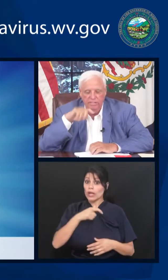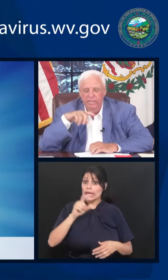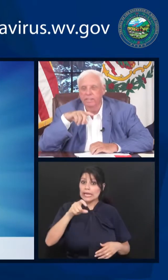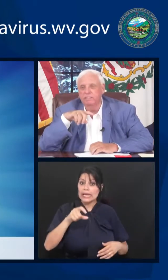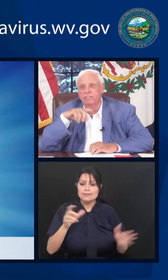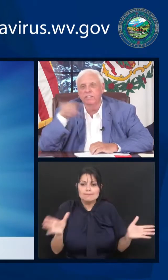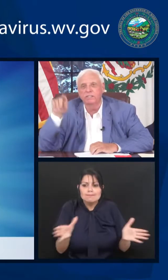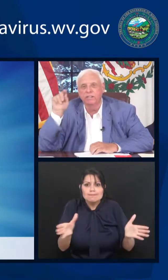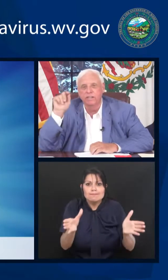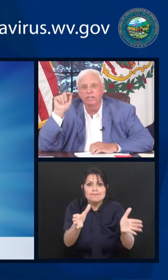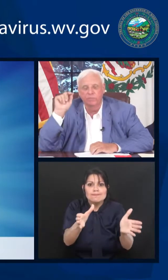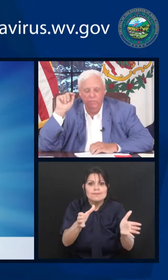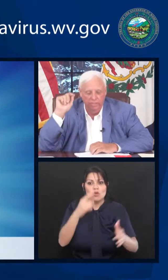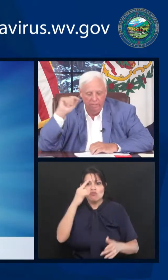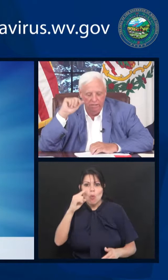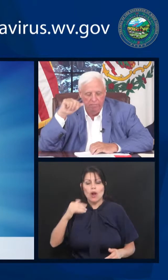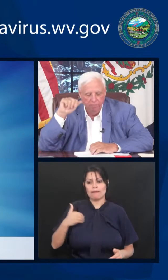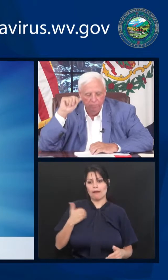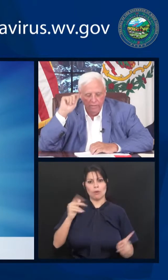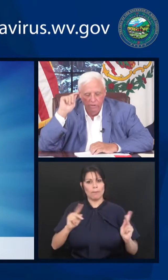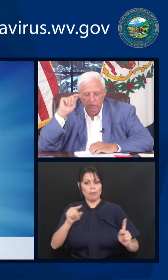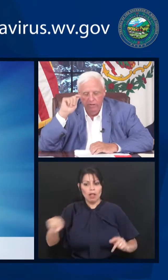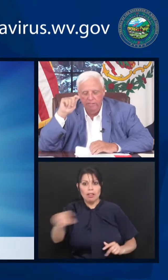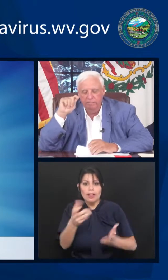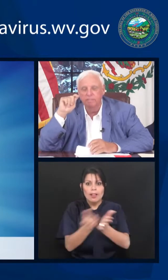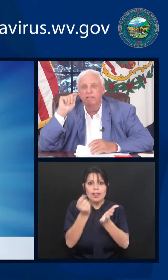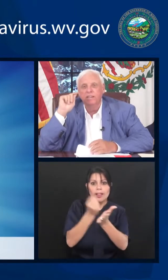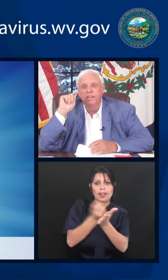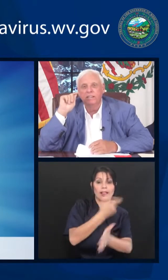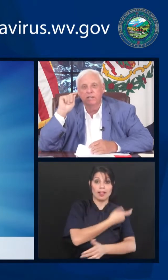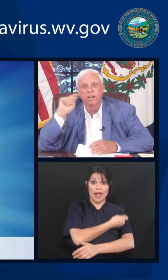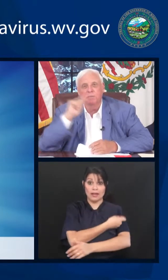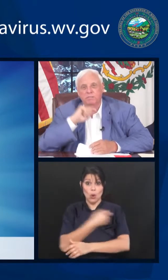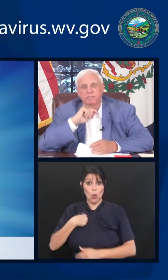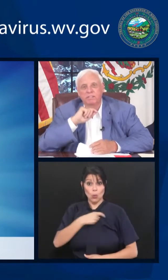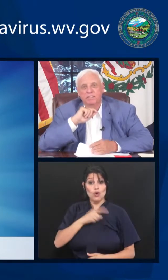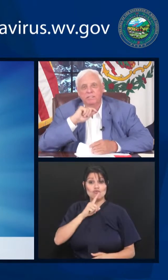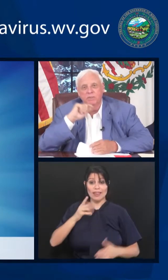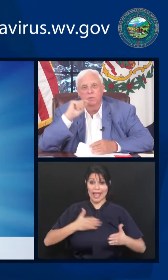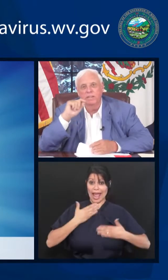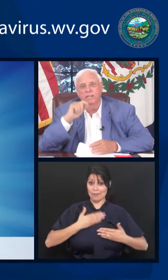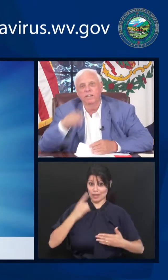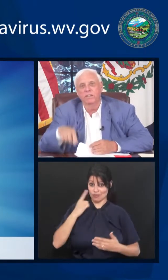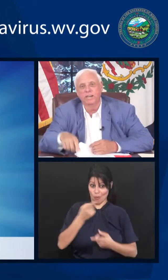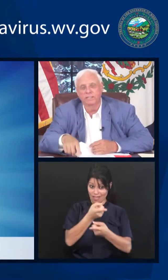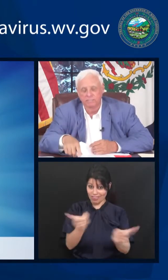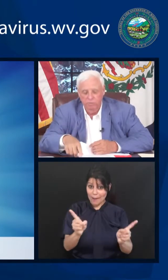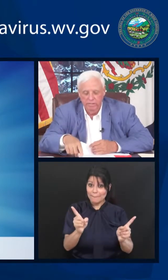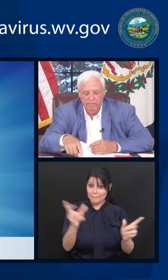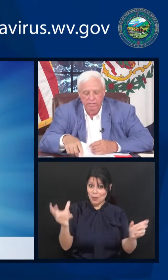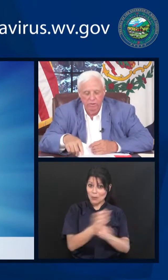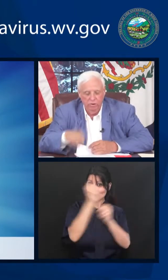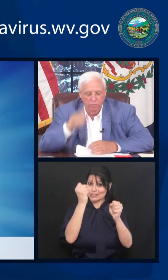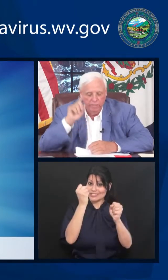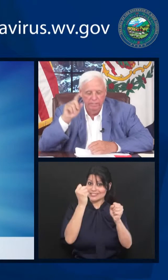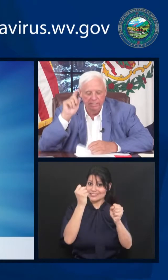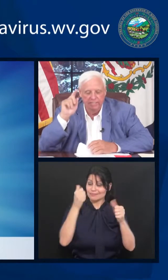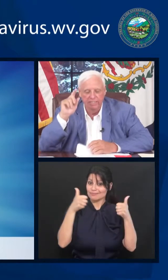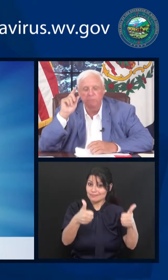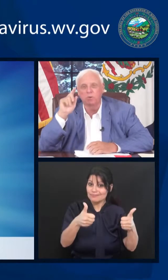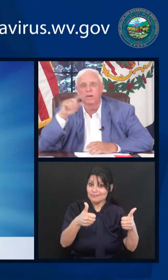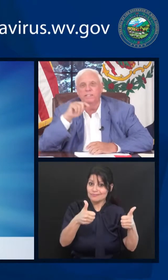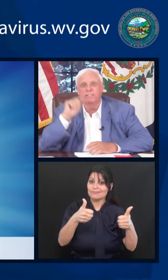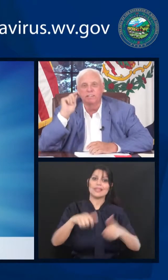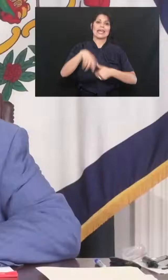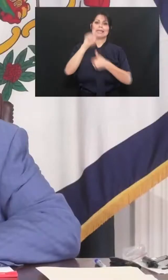tickled to death for Tim and Grace and Thomas. So way to go, guys, way to go. Or really,